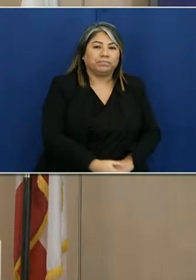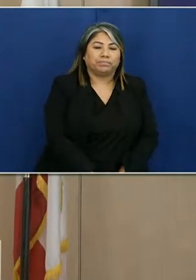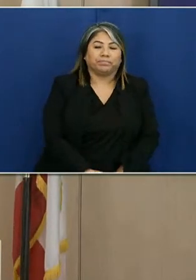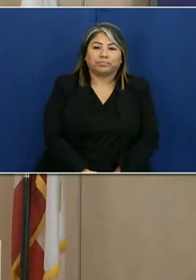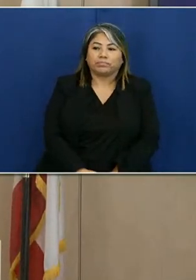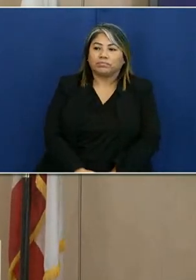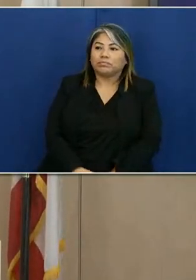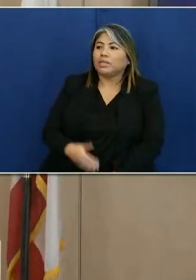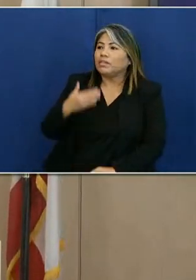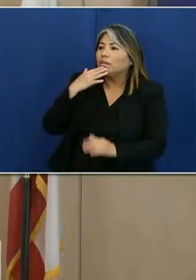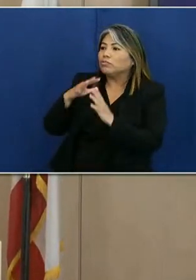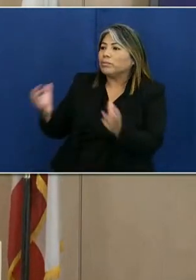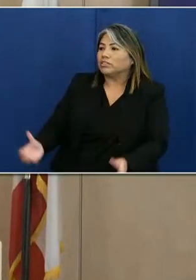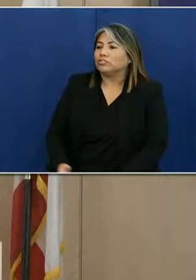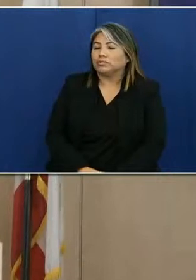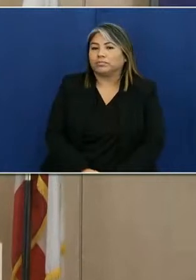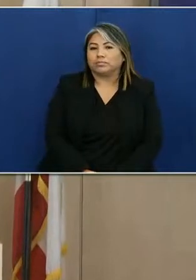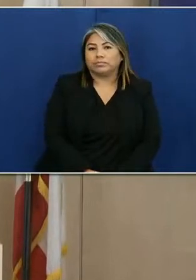Thanks so much.